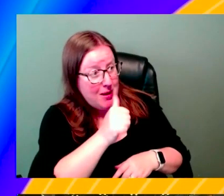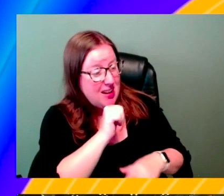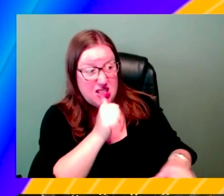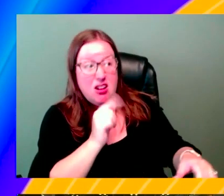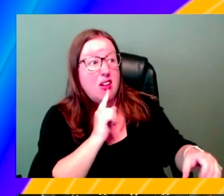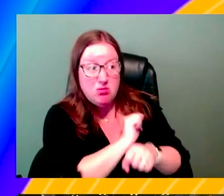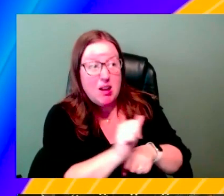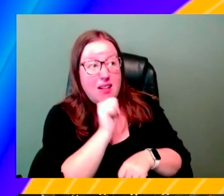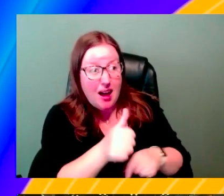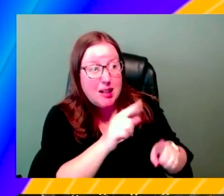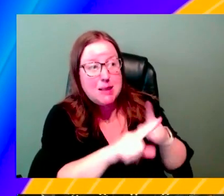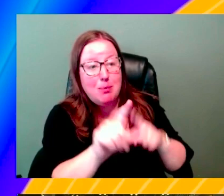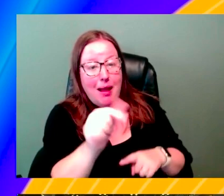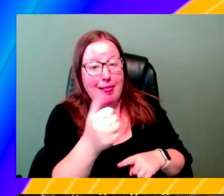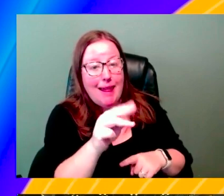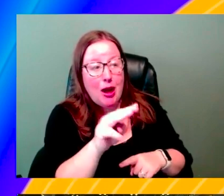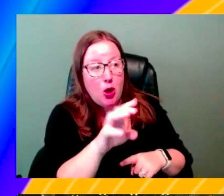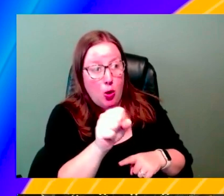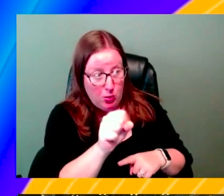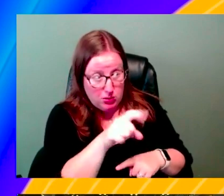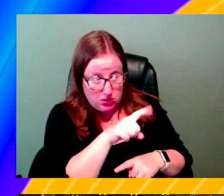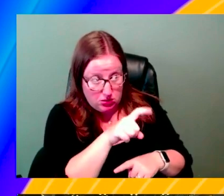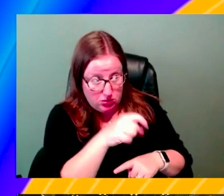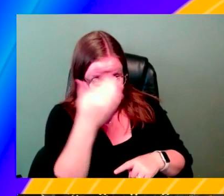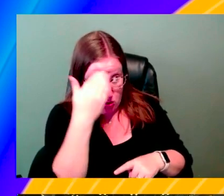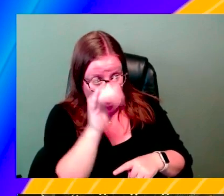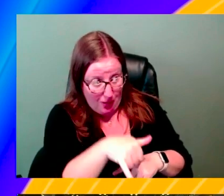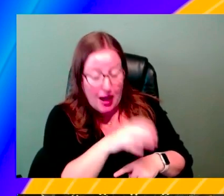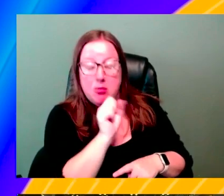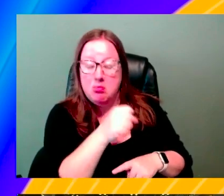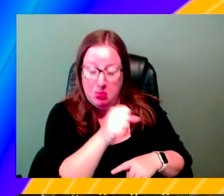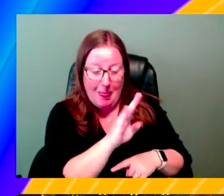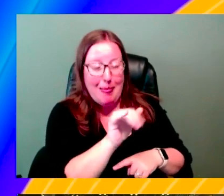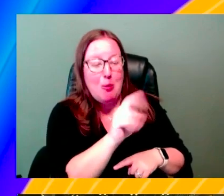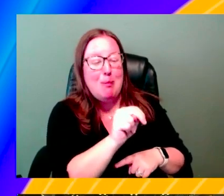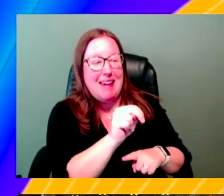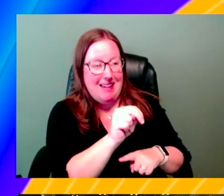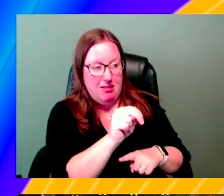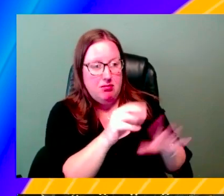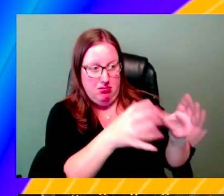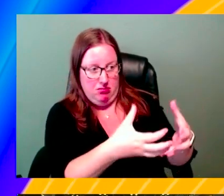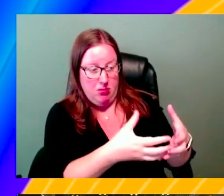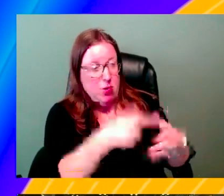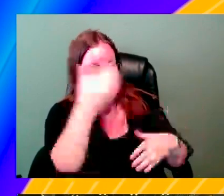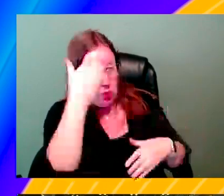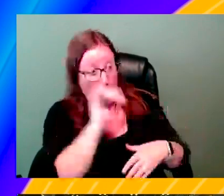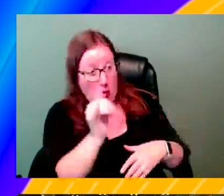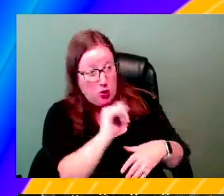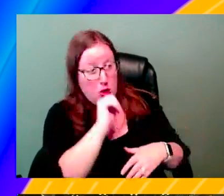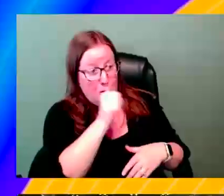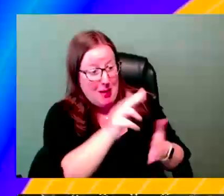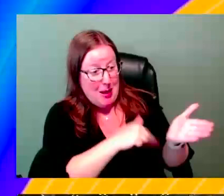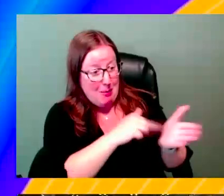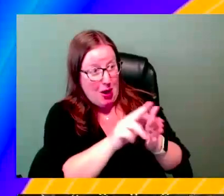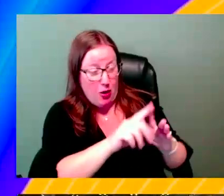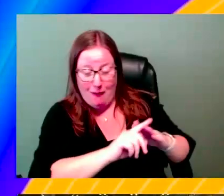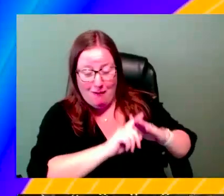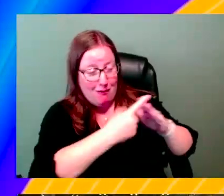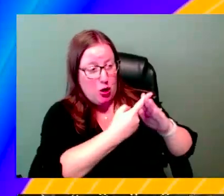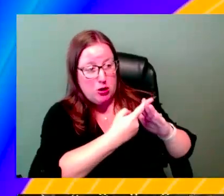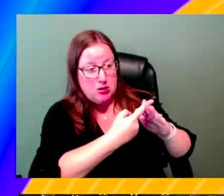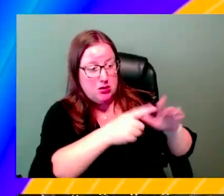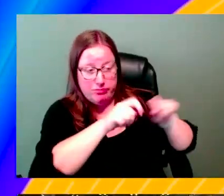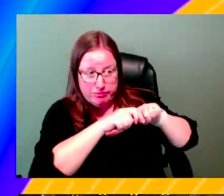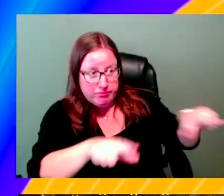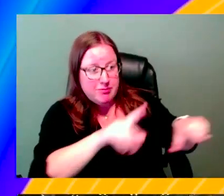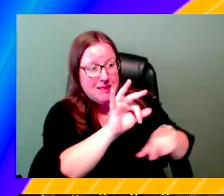legumes? Yup, they are part of the bean family. And did you also know that peanut butter was first introduced back in 1904 at the